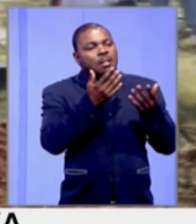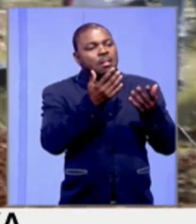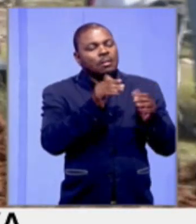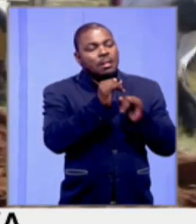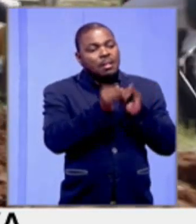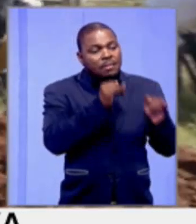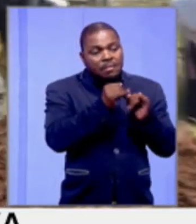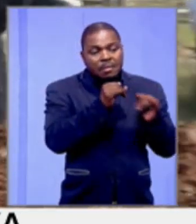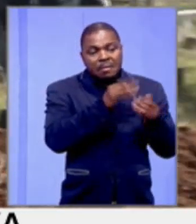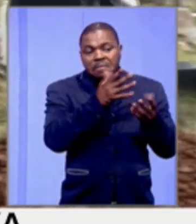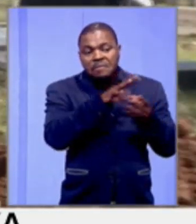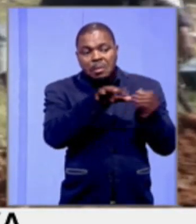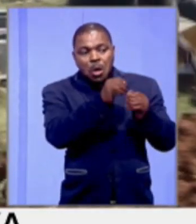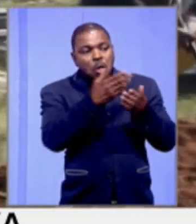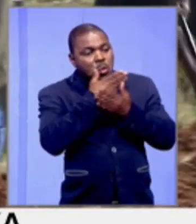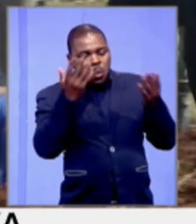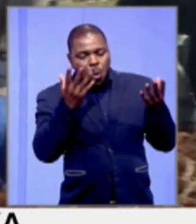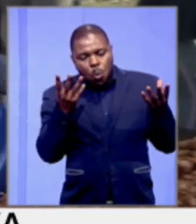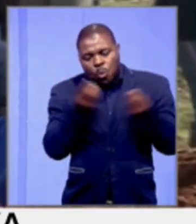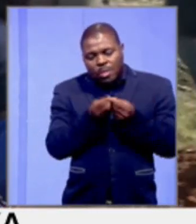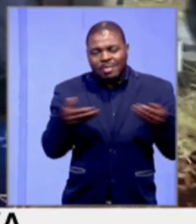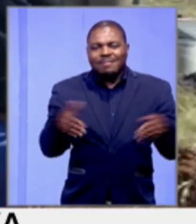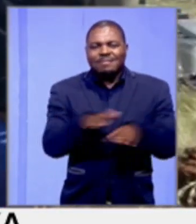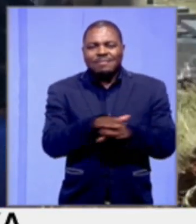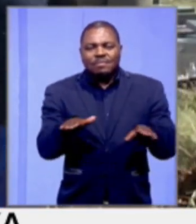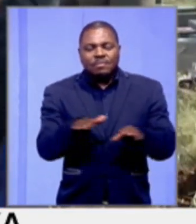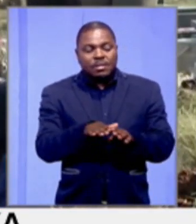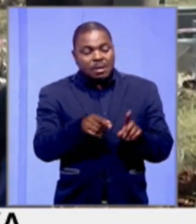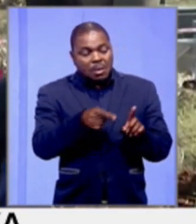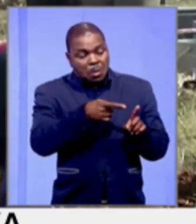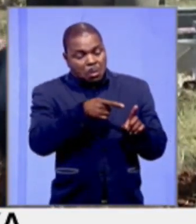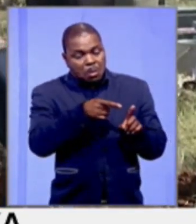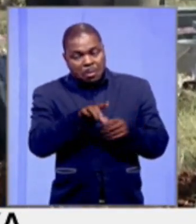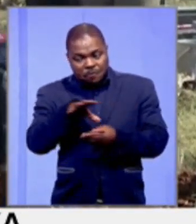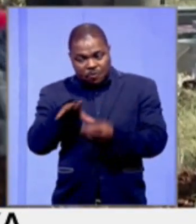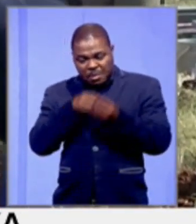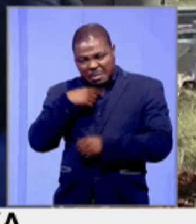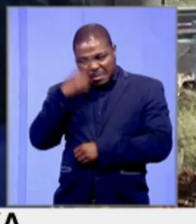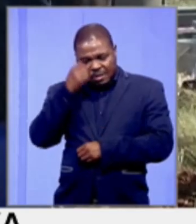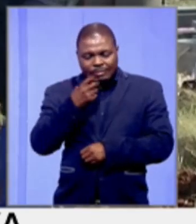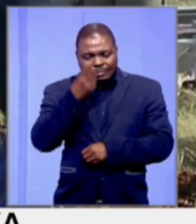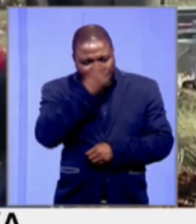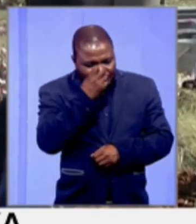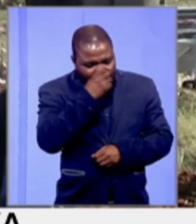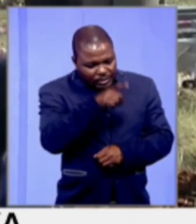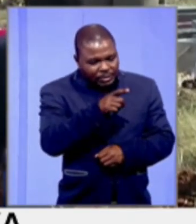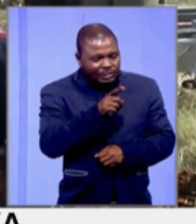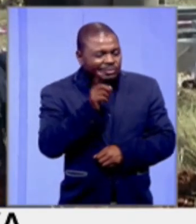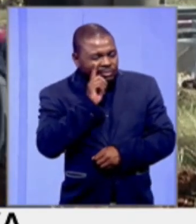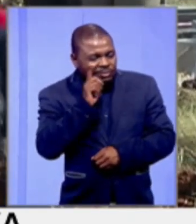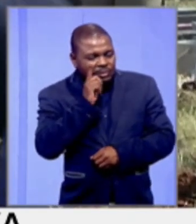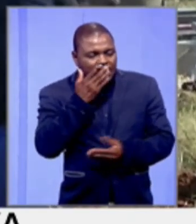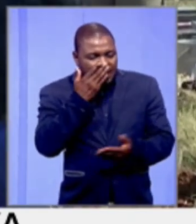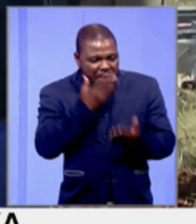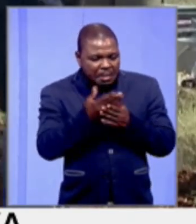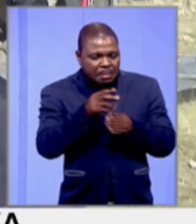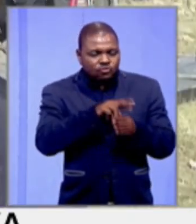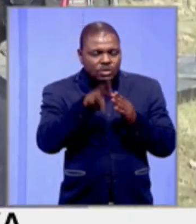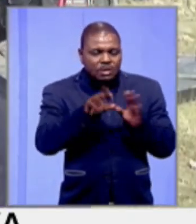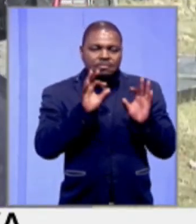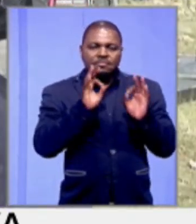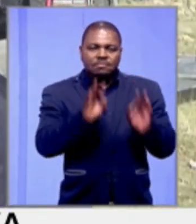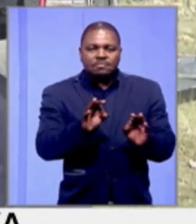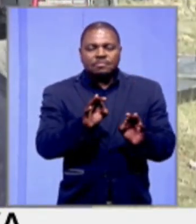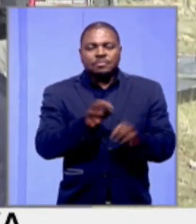11. Fela ba solofela gore maiteko a bobedi a go batla Mashaledi a ga Makinye a tla tlisa kgang eno kwa bokhutlong.